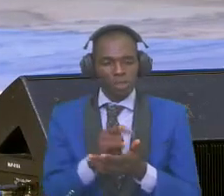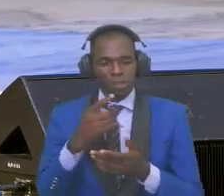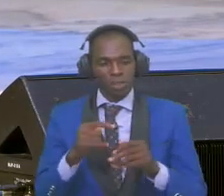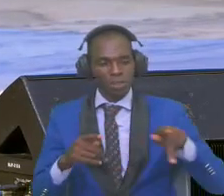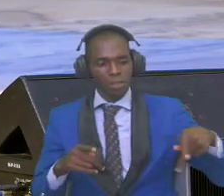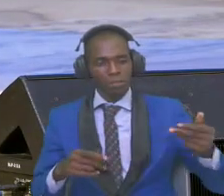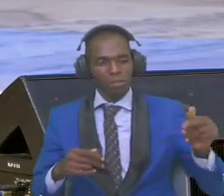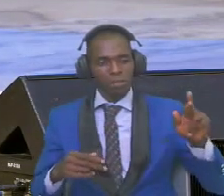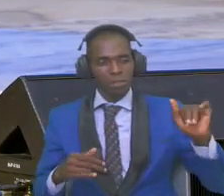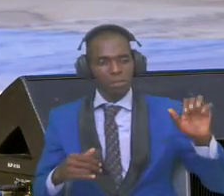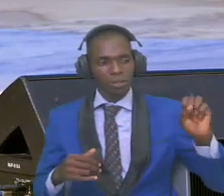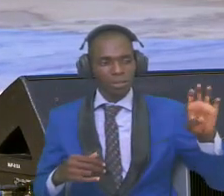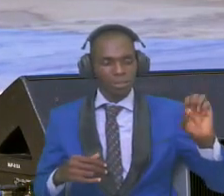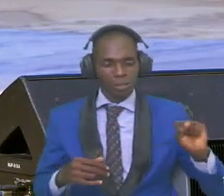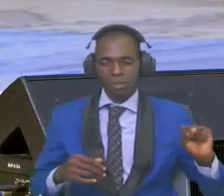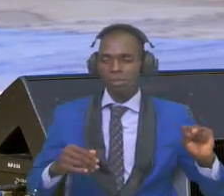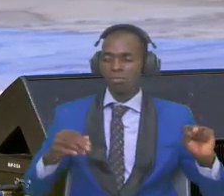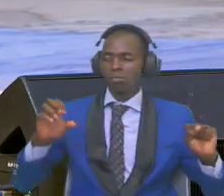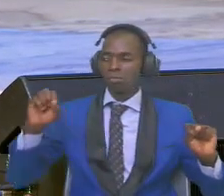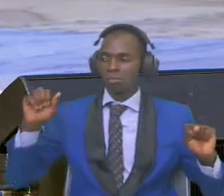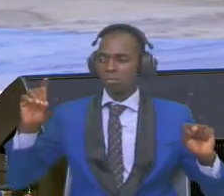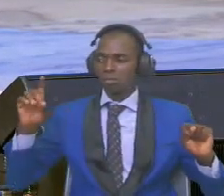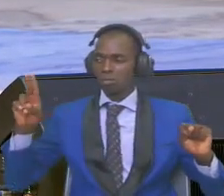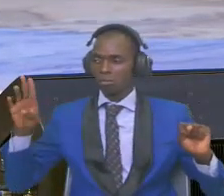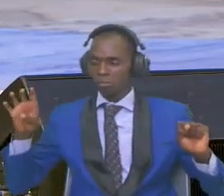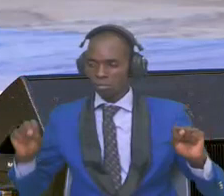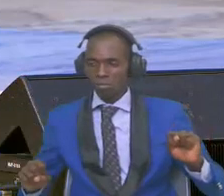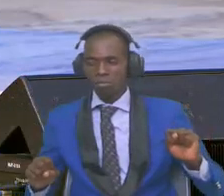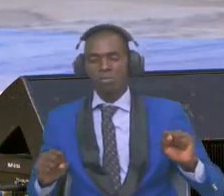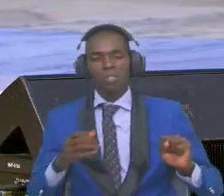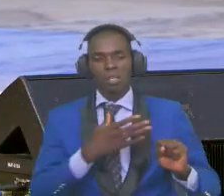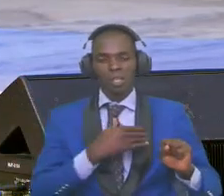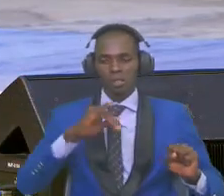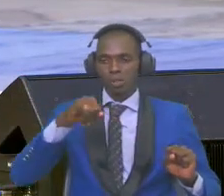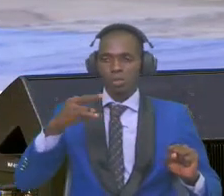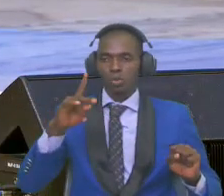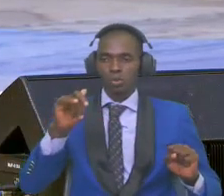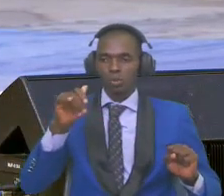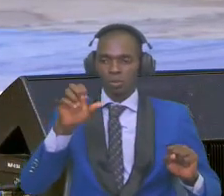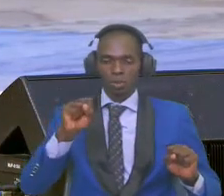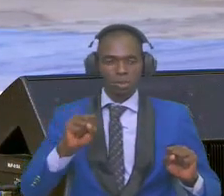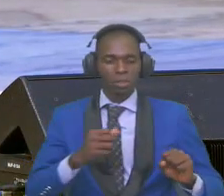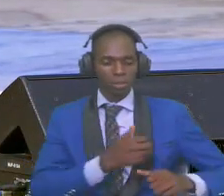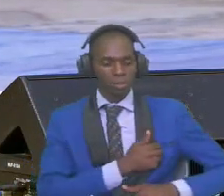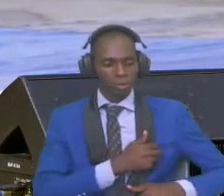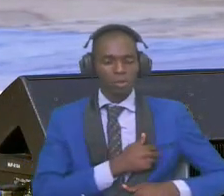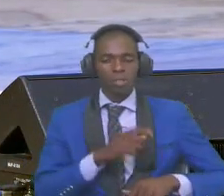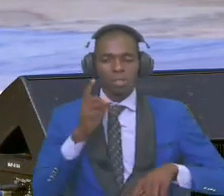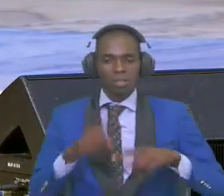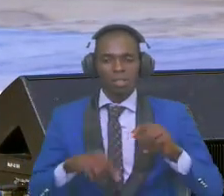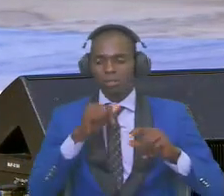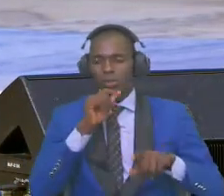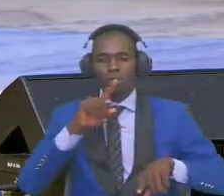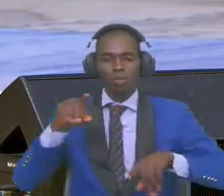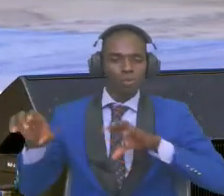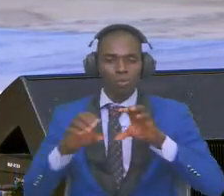and the Sanhedrin and Judas and any other person cannot go beyond what had been ordained from the foundation of the